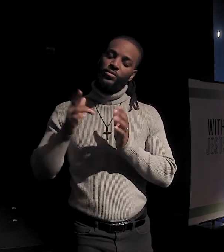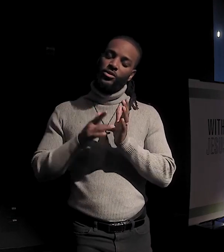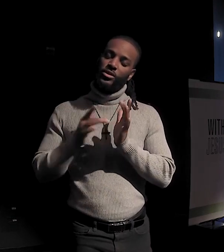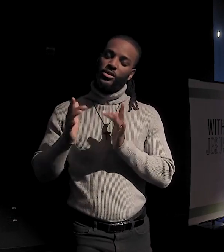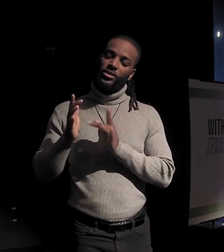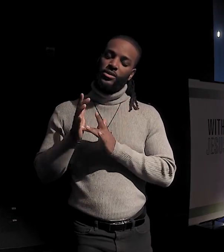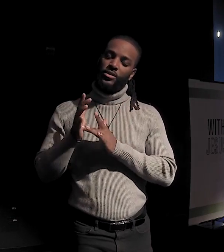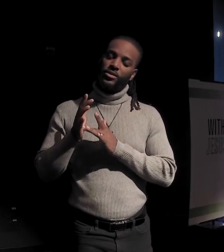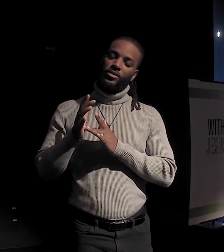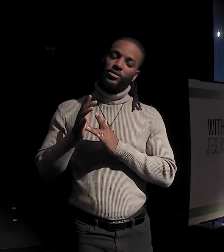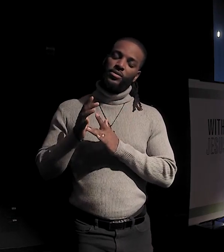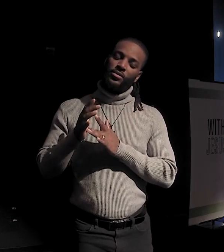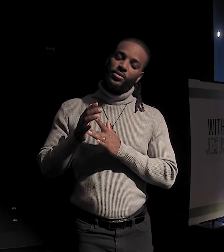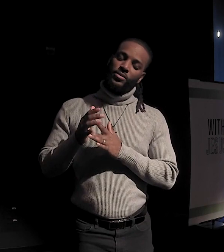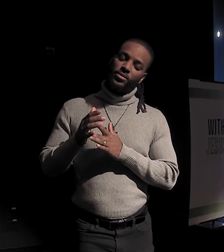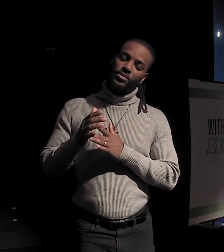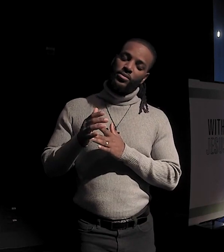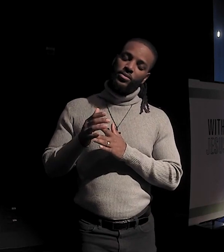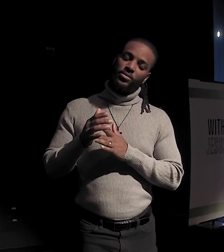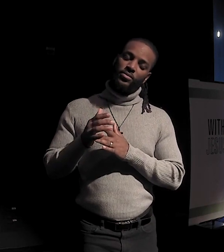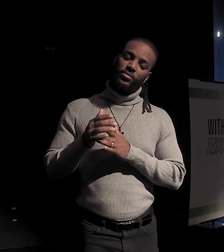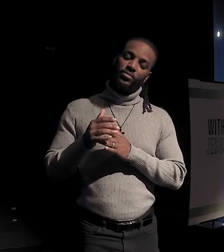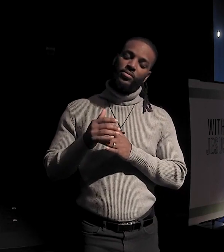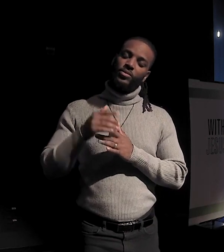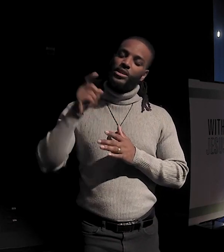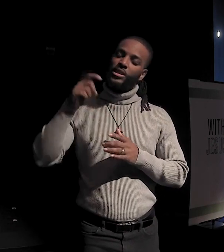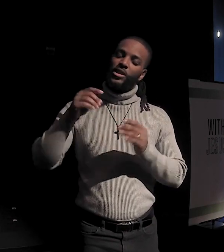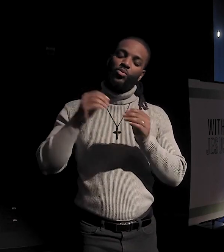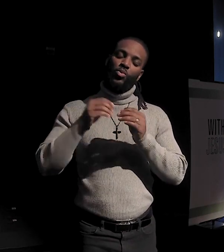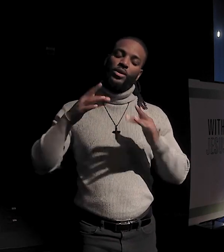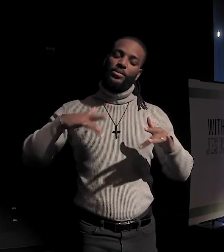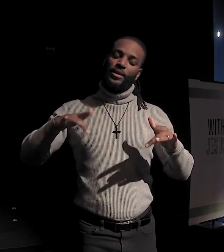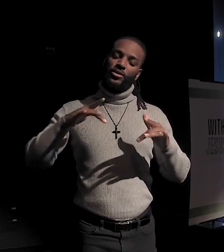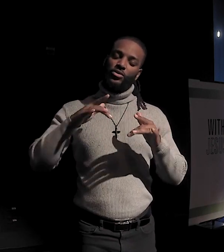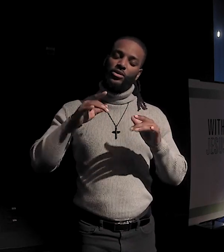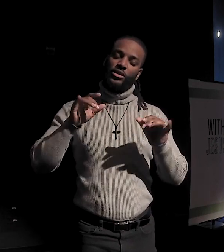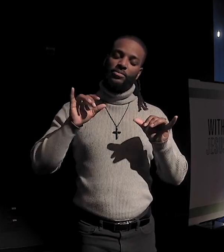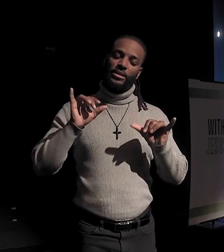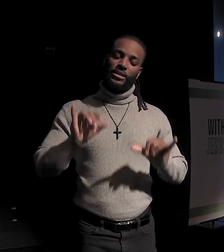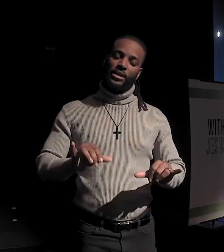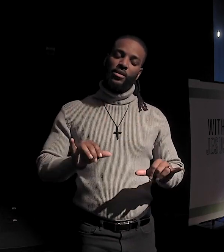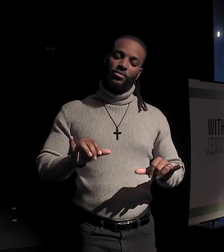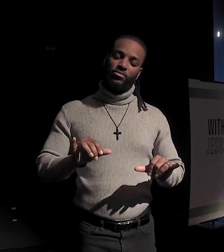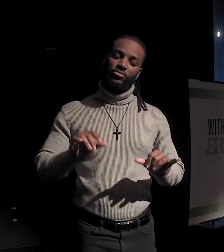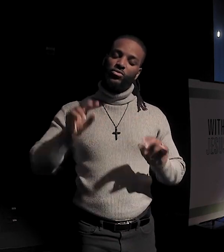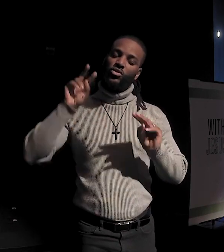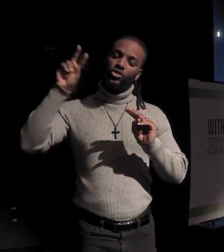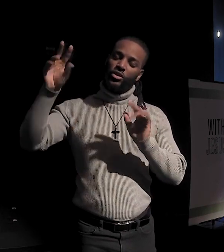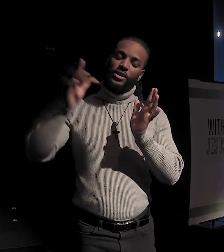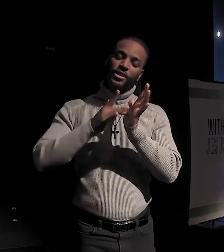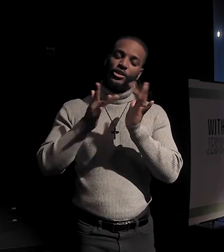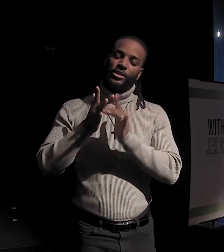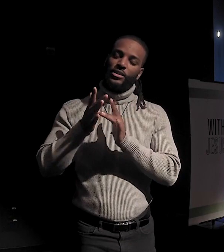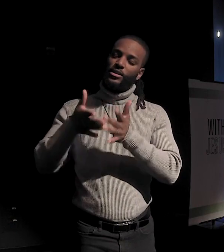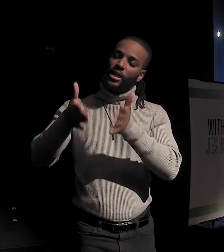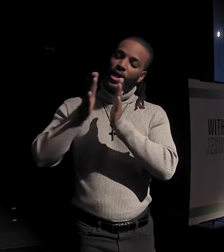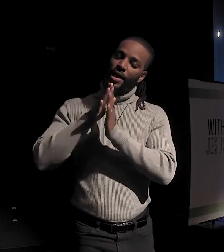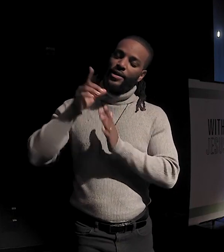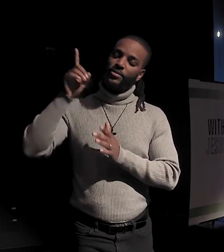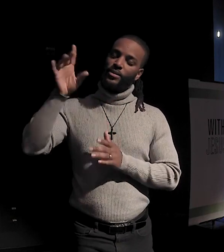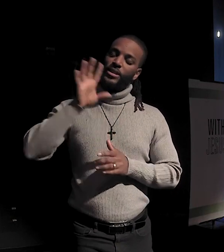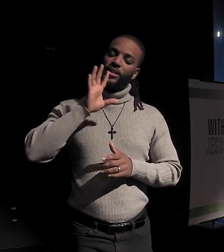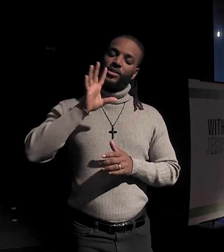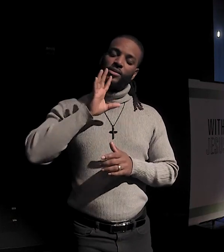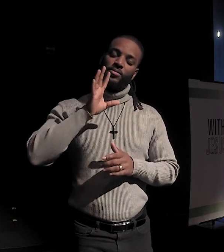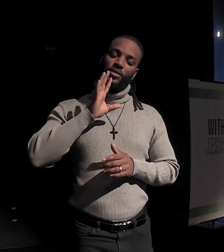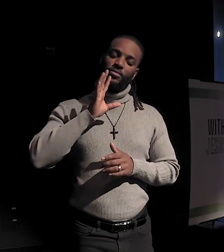Jesus. We just want to create some more space to be still, to look at Jesus, to ask him to speak. We're